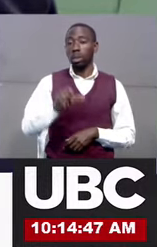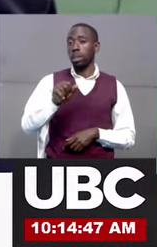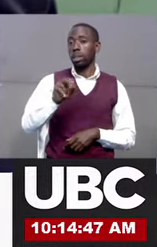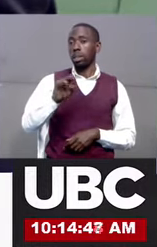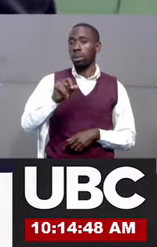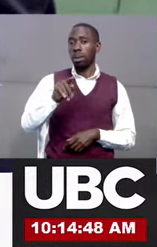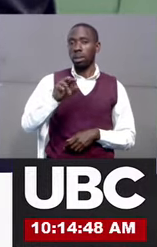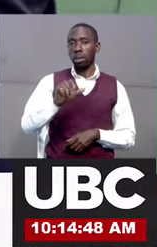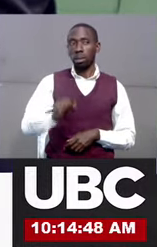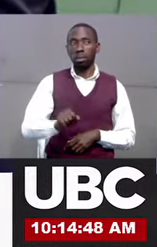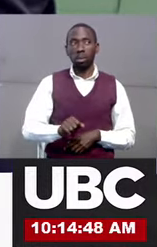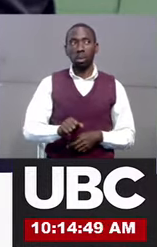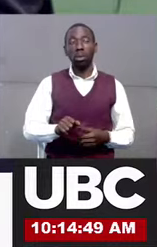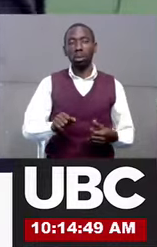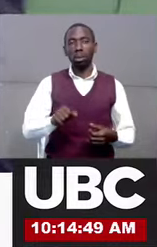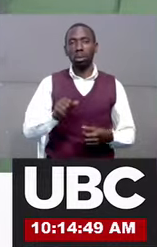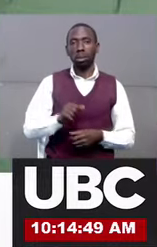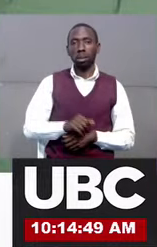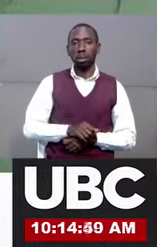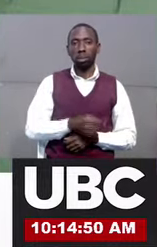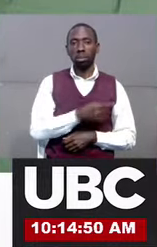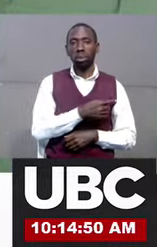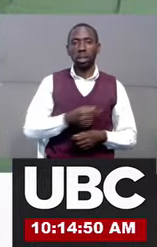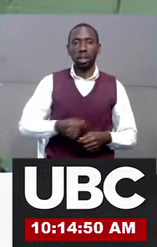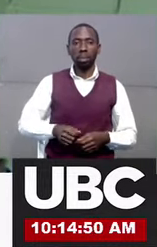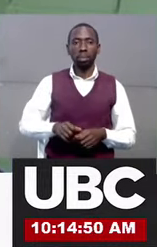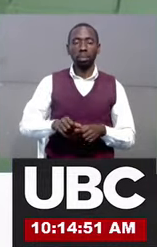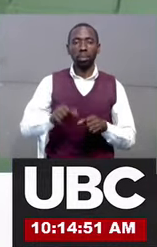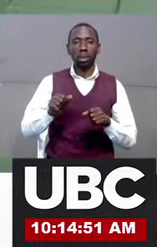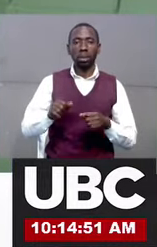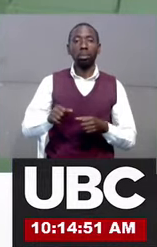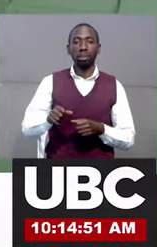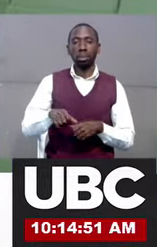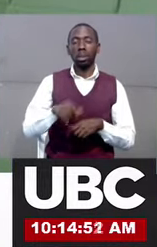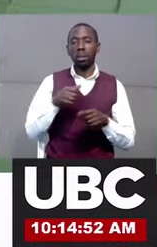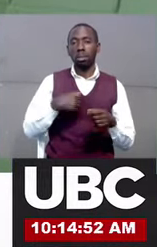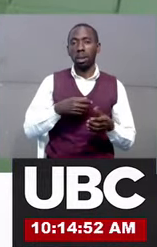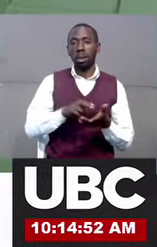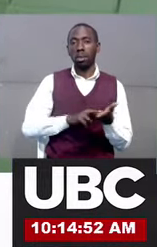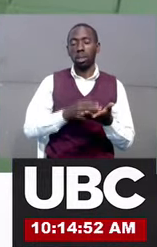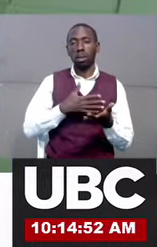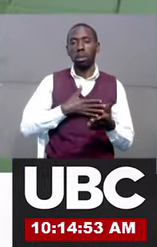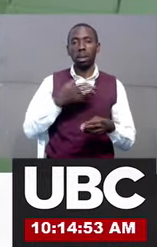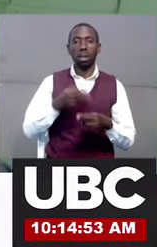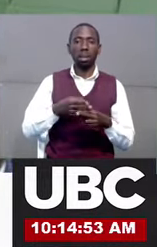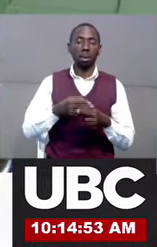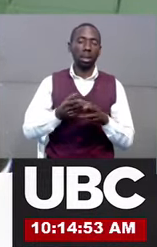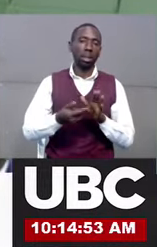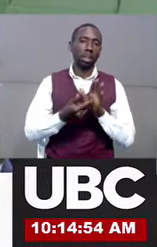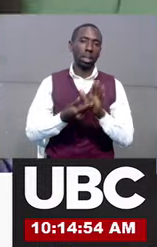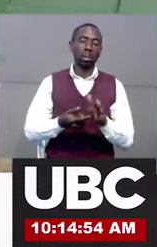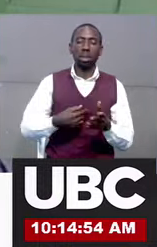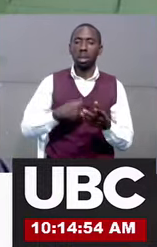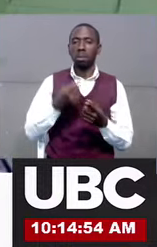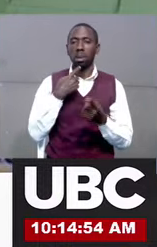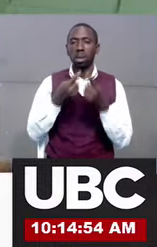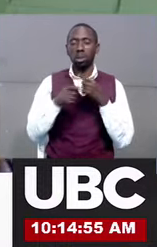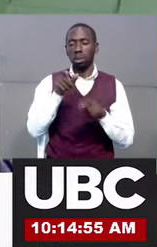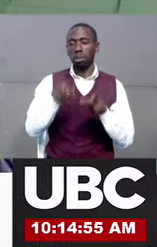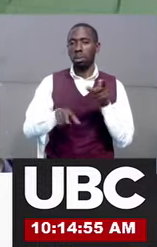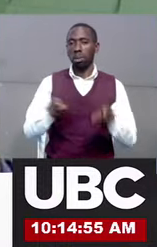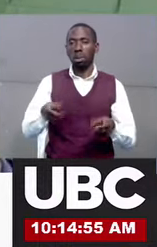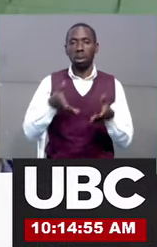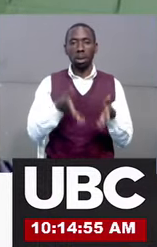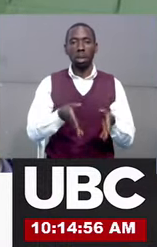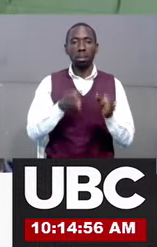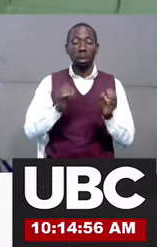it in Bugiri? No. I did not set in Bujiri. I was just using my name as an example because I don't want to mention people who are not here. But